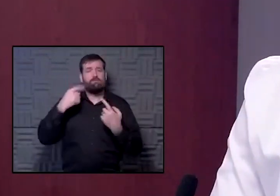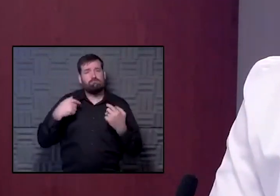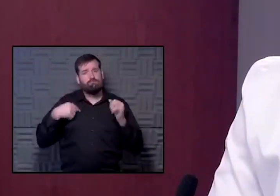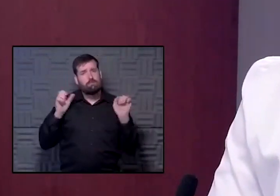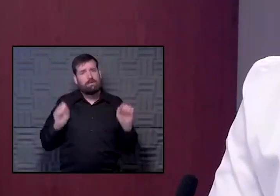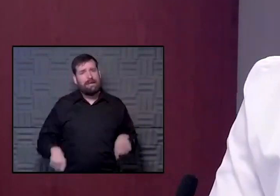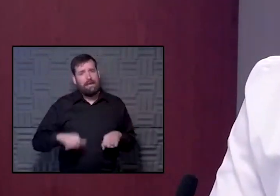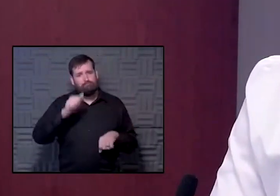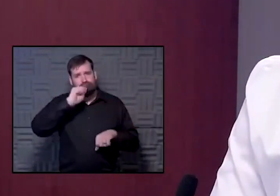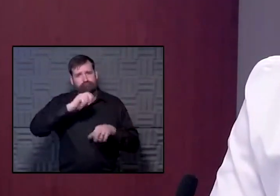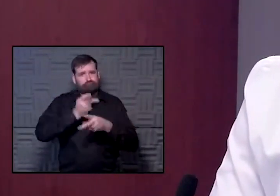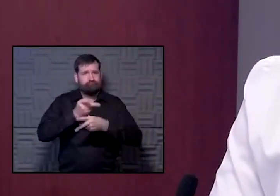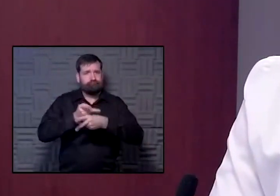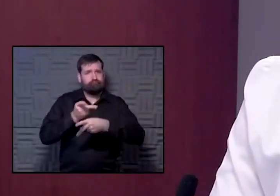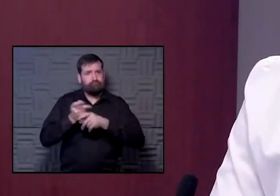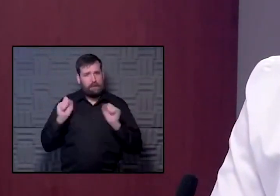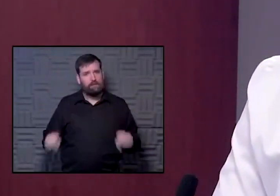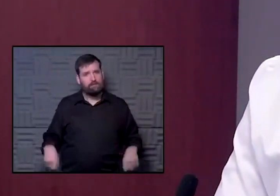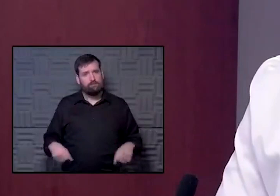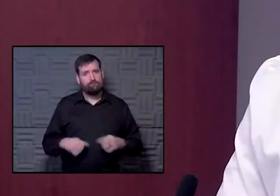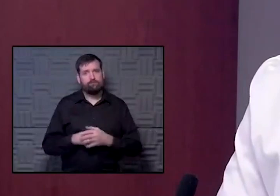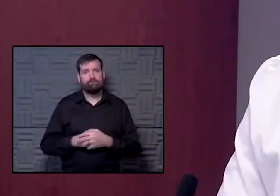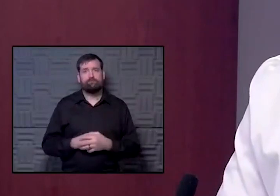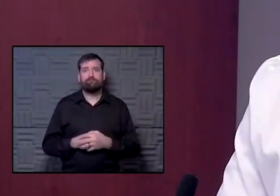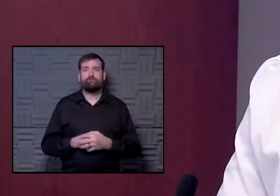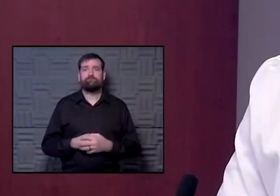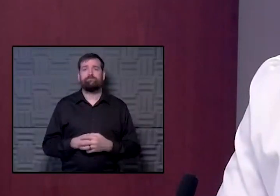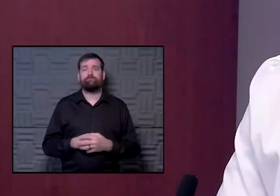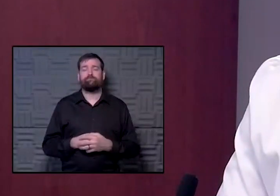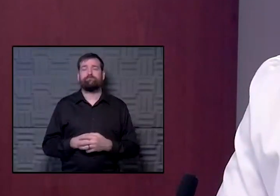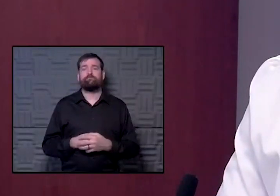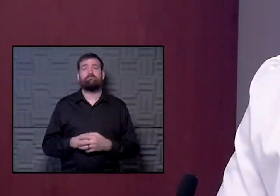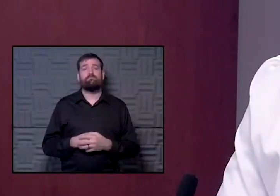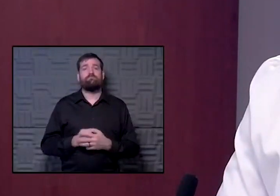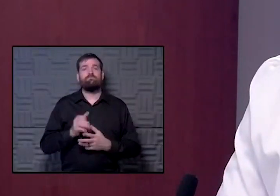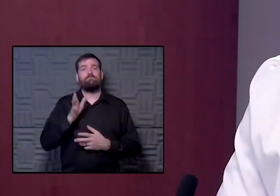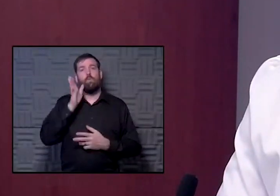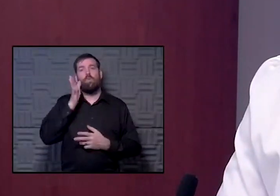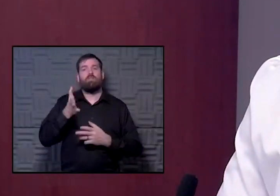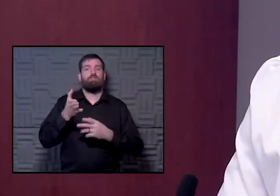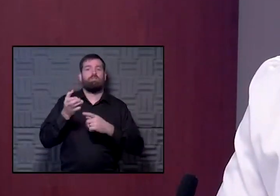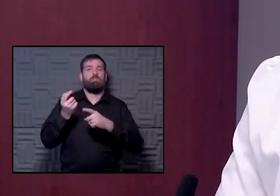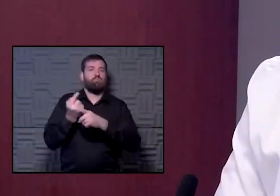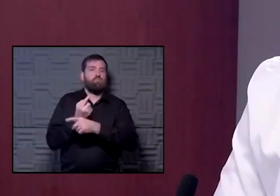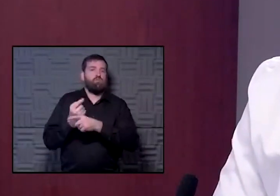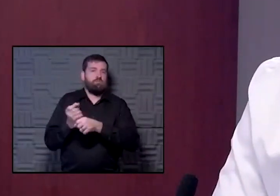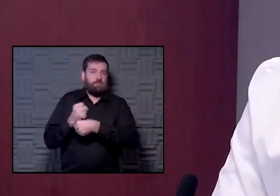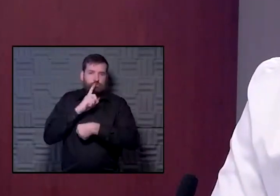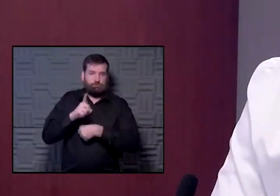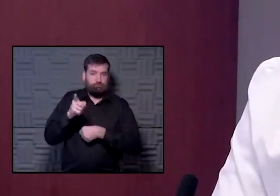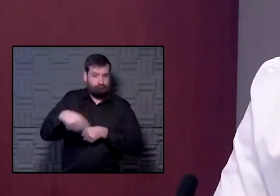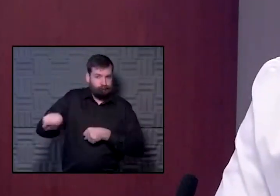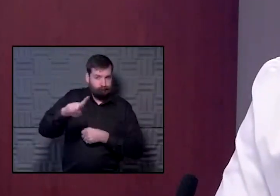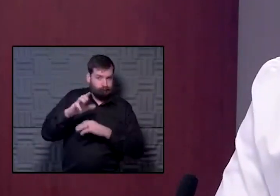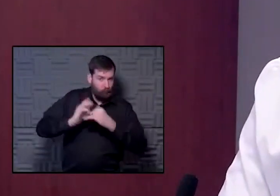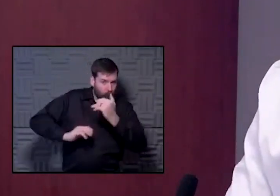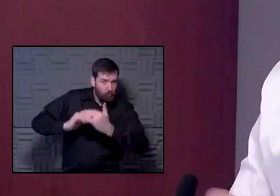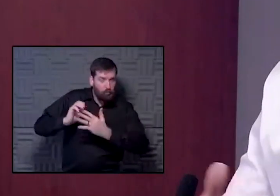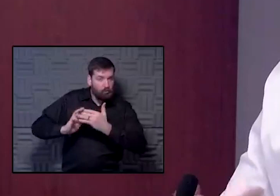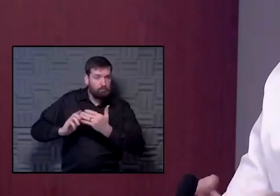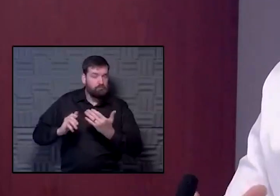with, and I think we will appropriately make sure that you're comfortable with that nebulizer.